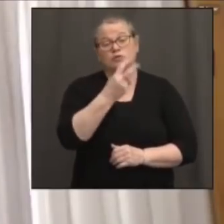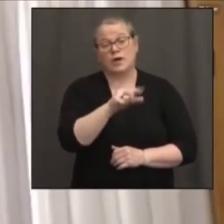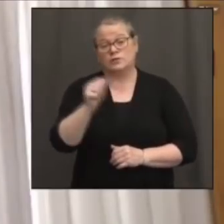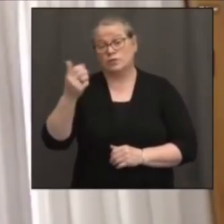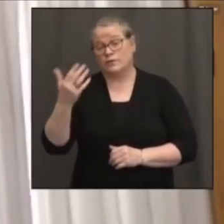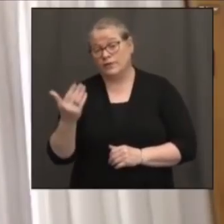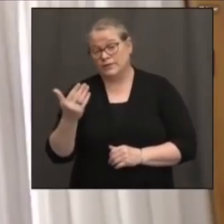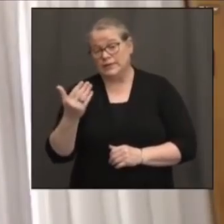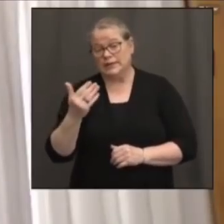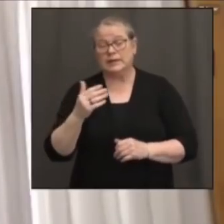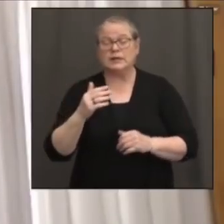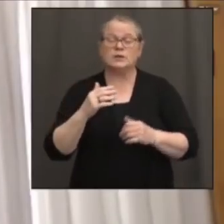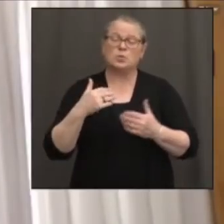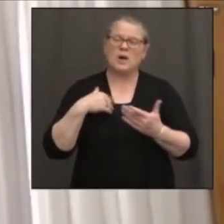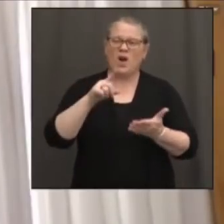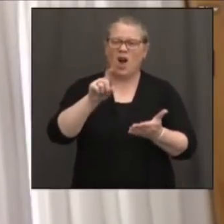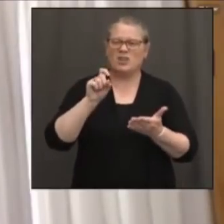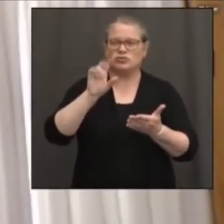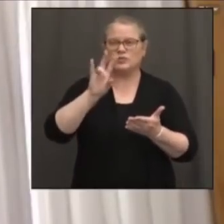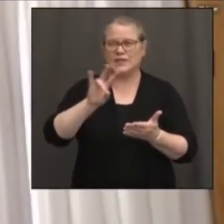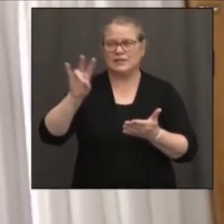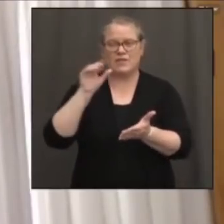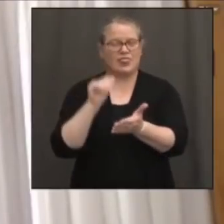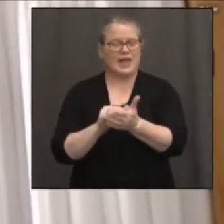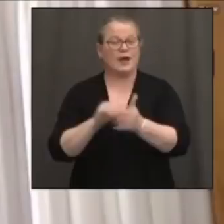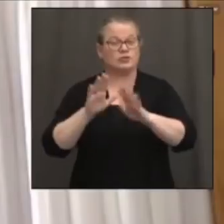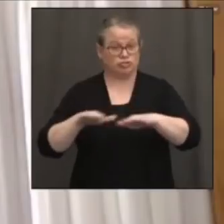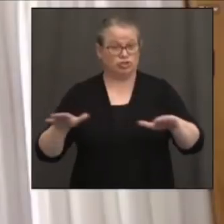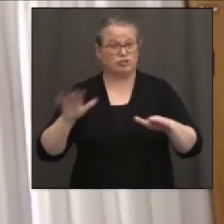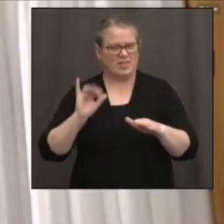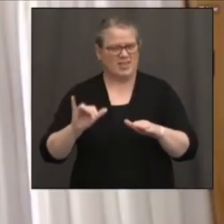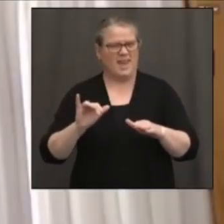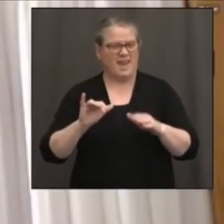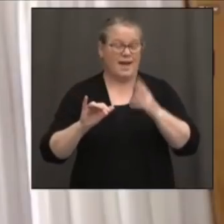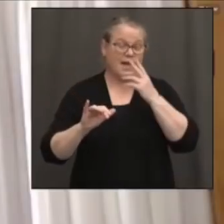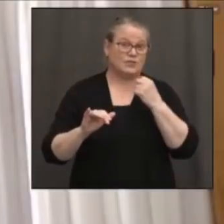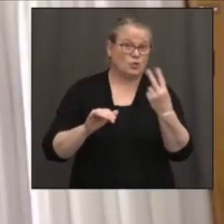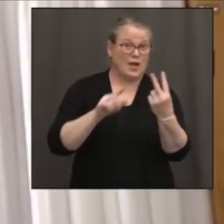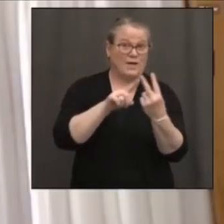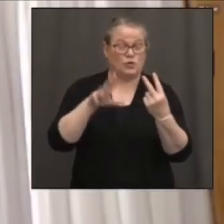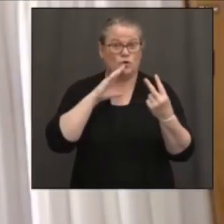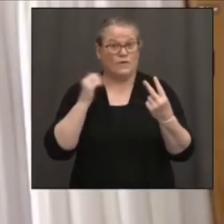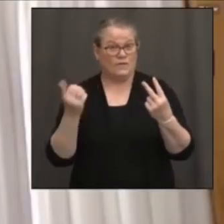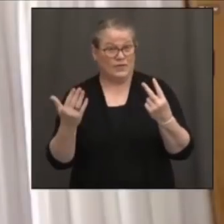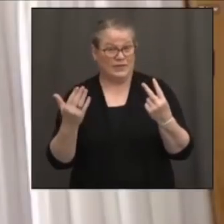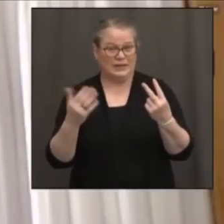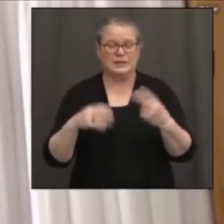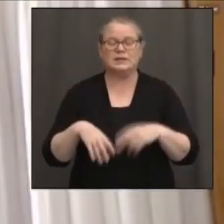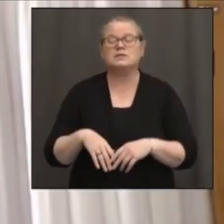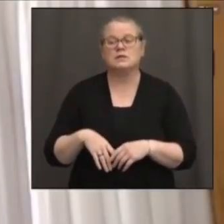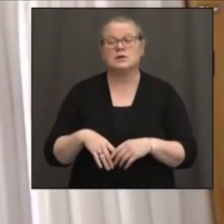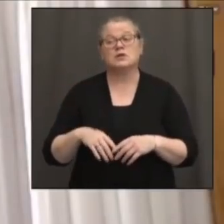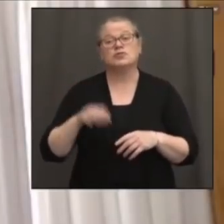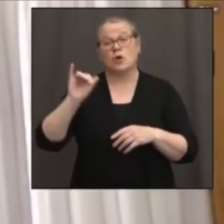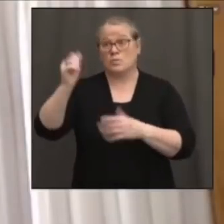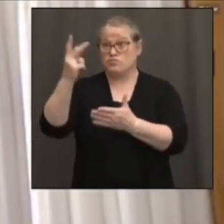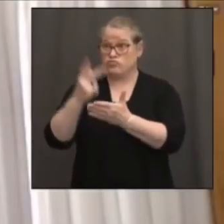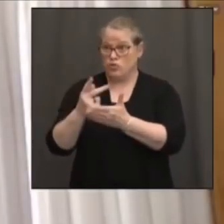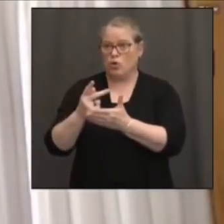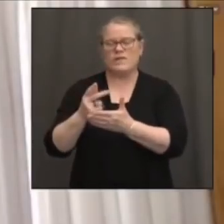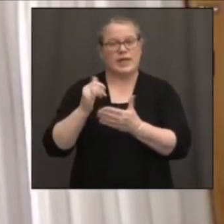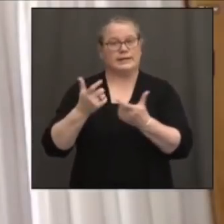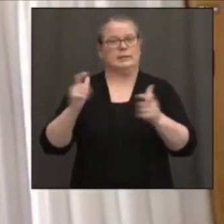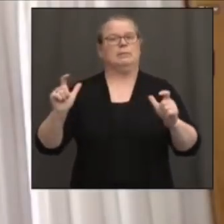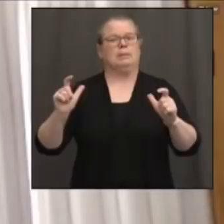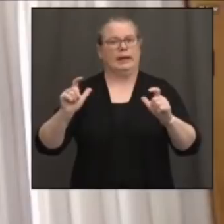and 15 in the state of Connecticut. So, once that approval comes through, if we get a good chunk of that population, that'll move the overall state vaccination